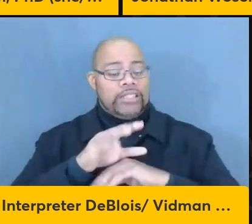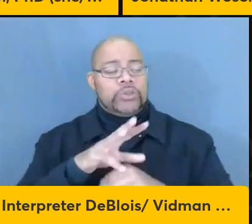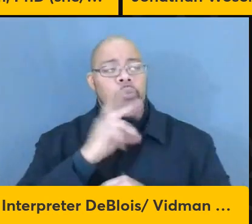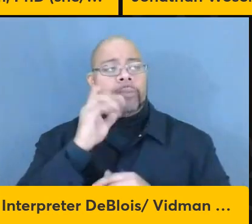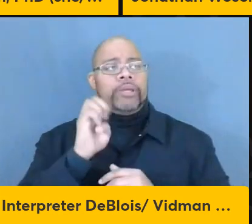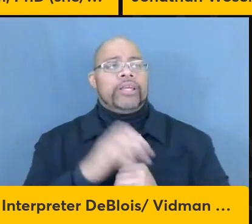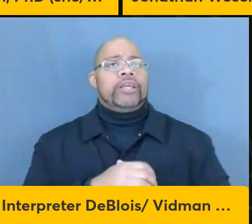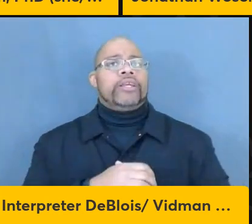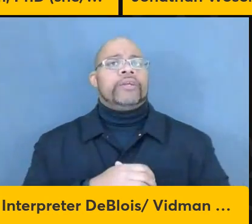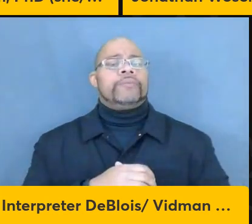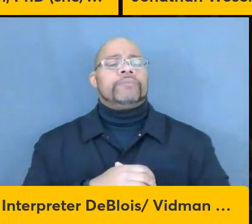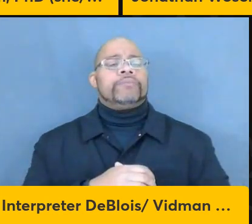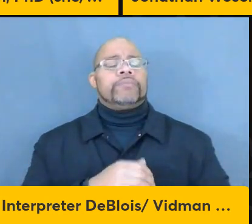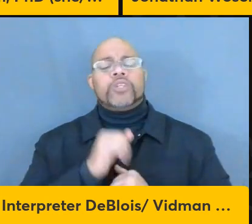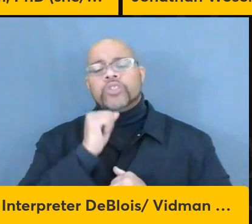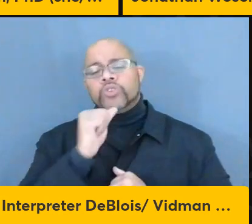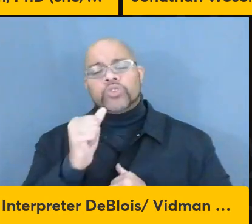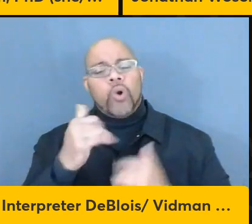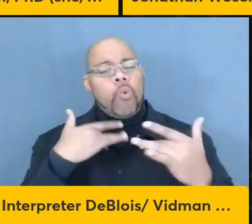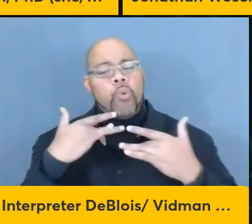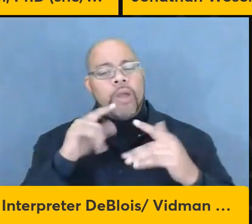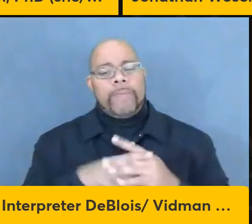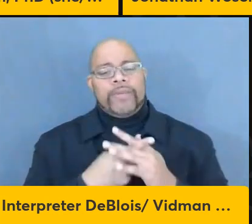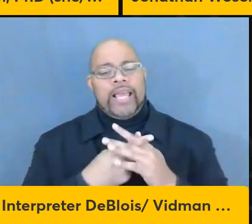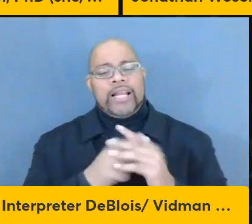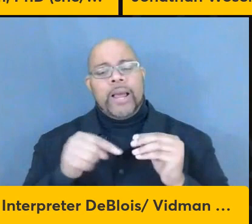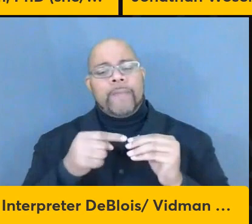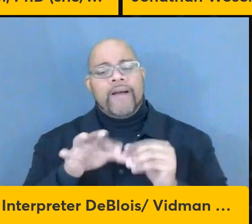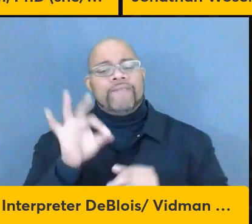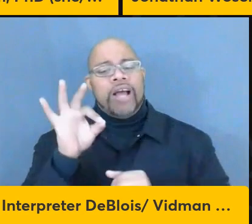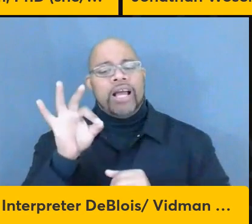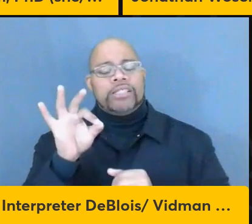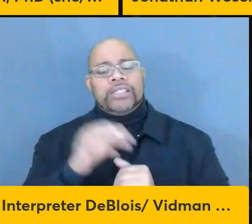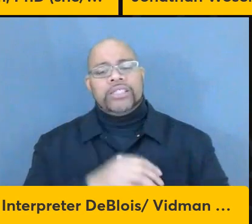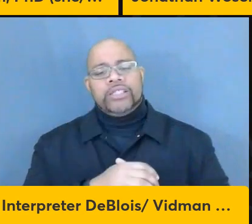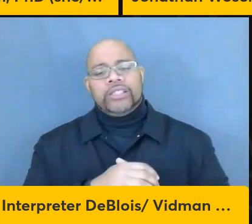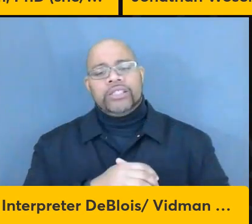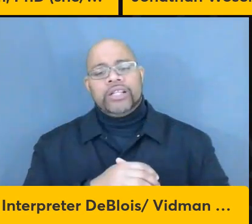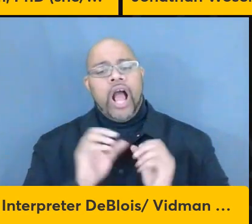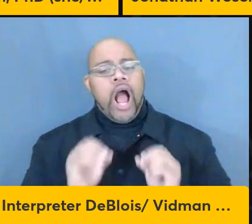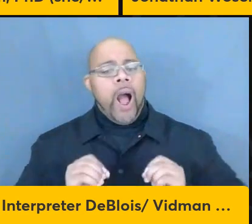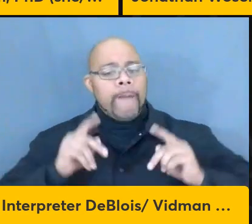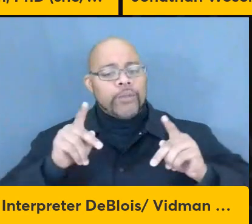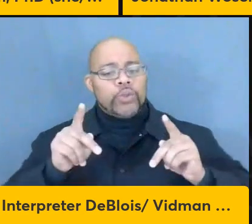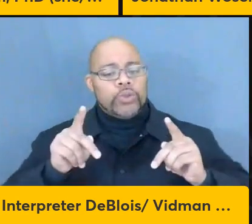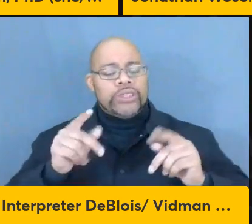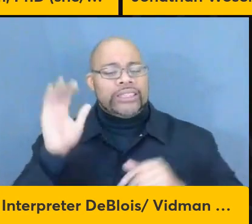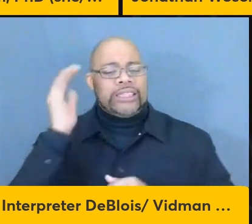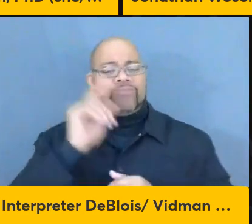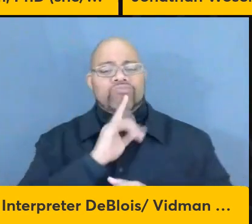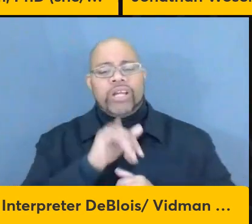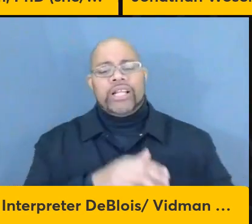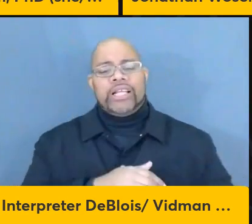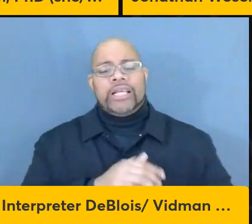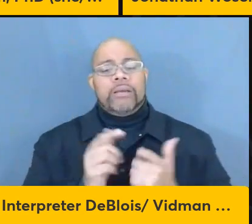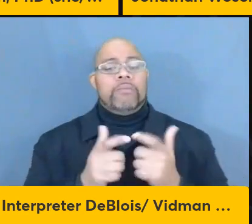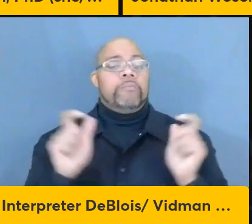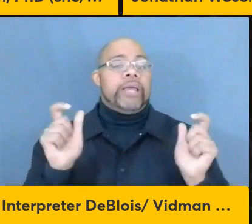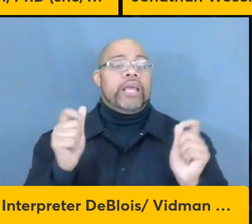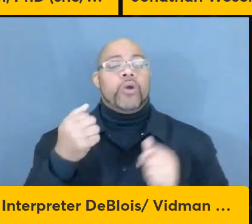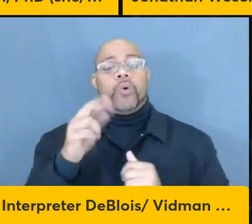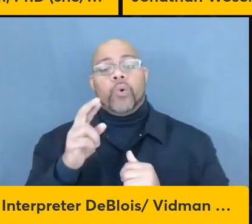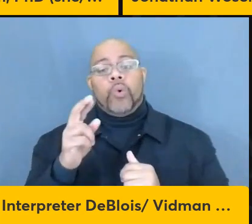be, don't worry in the beginning about finding, opportunities that seem really big